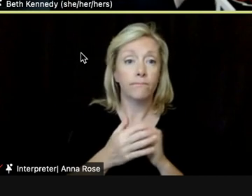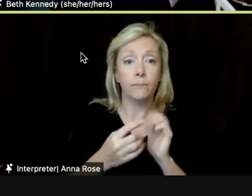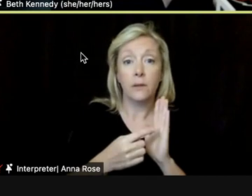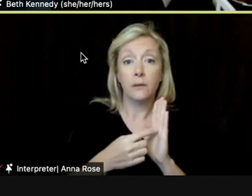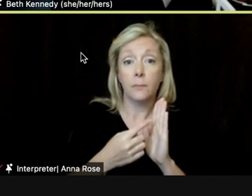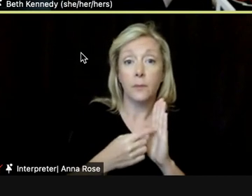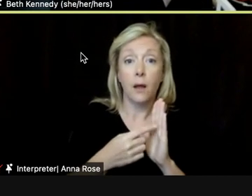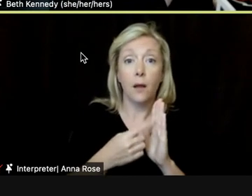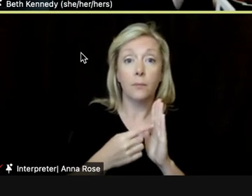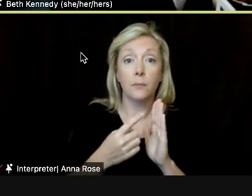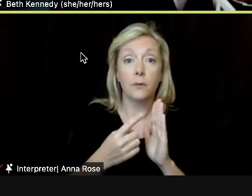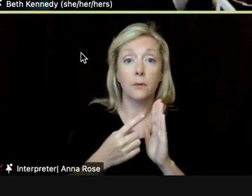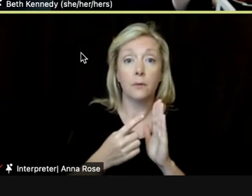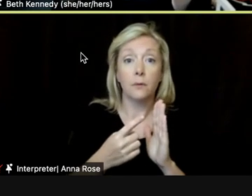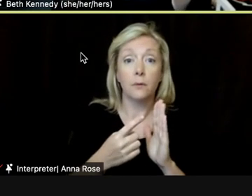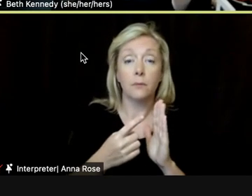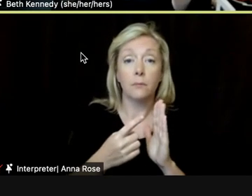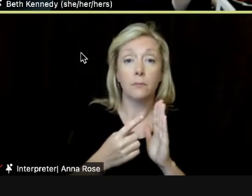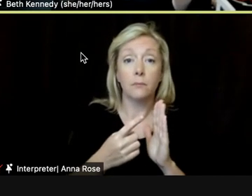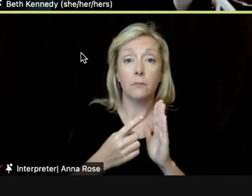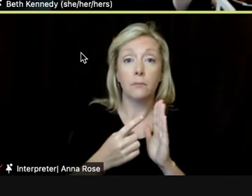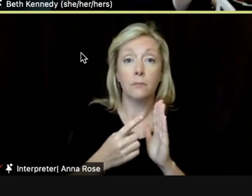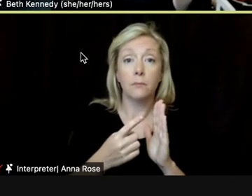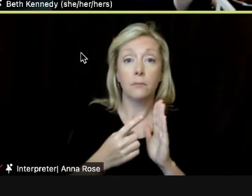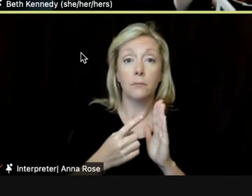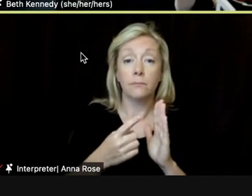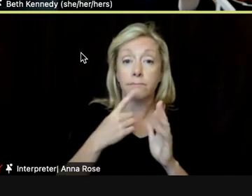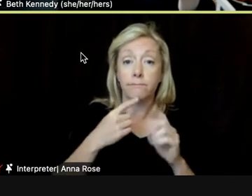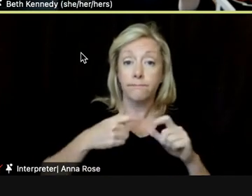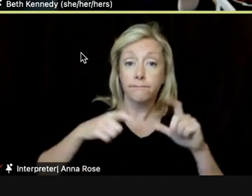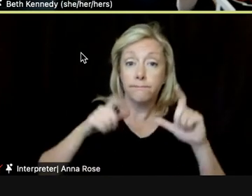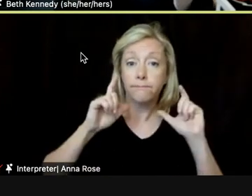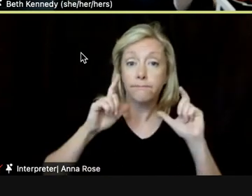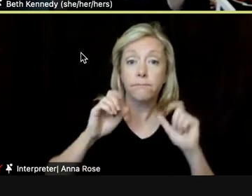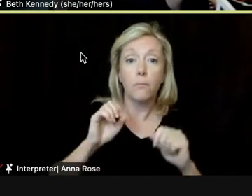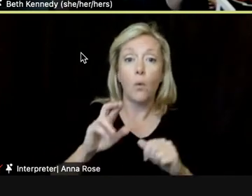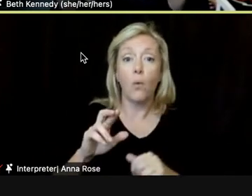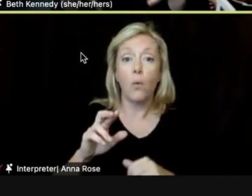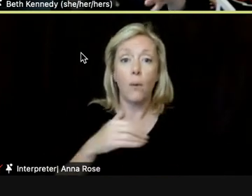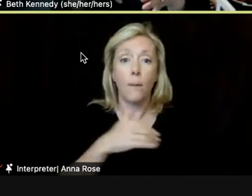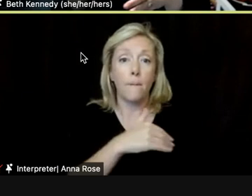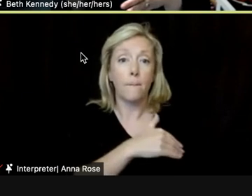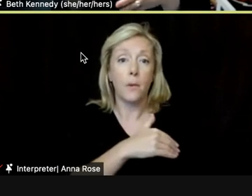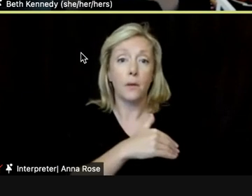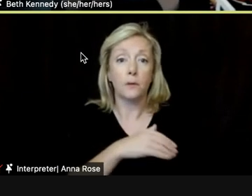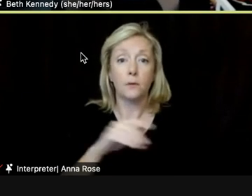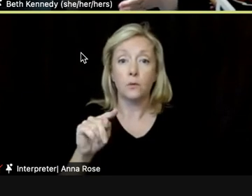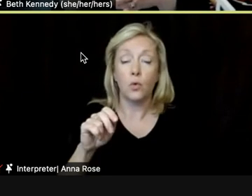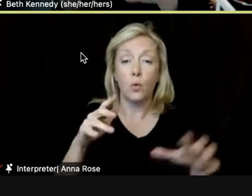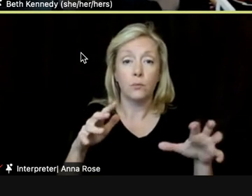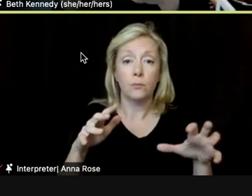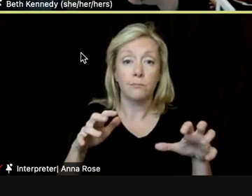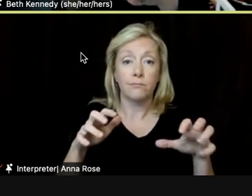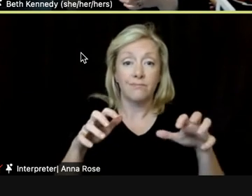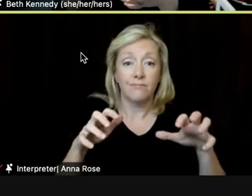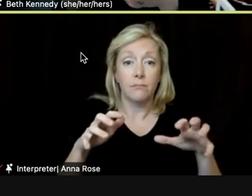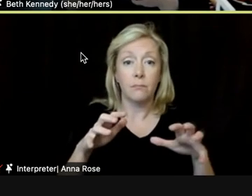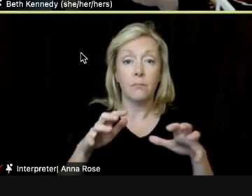they are flushed or not flushed, or their muscle tone is rigid or not. I mean, they're